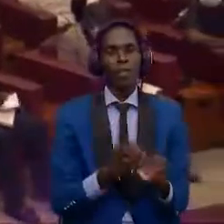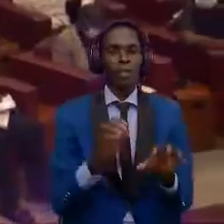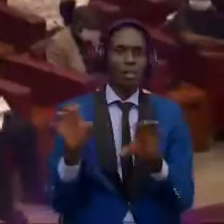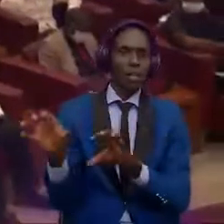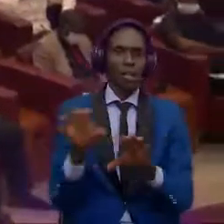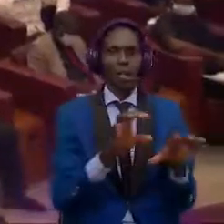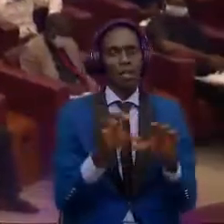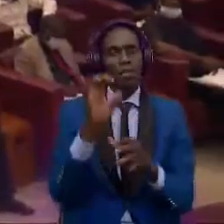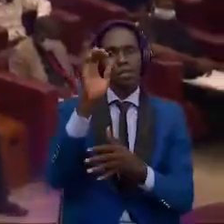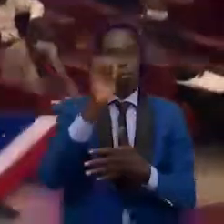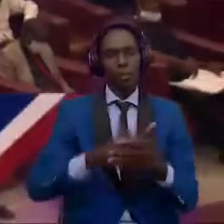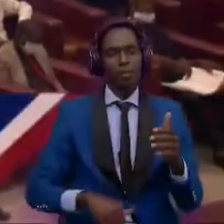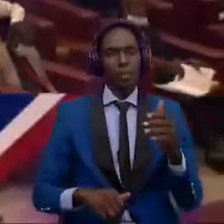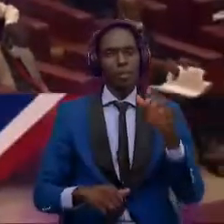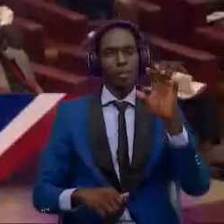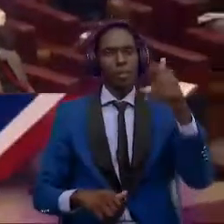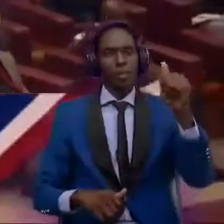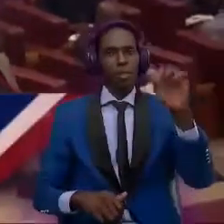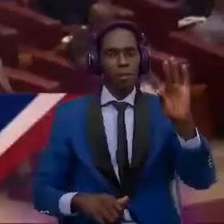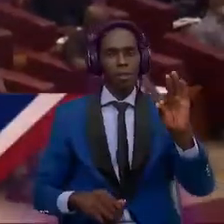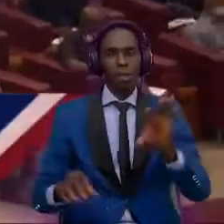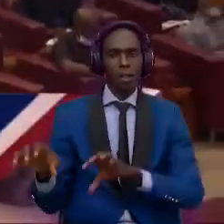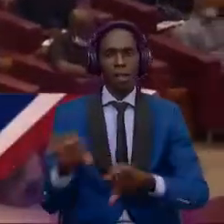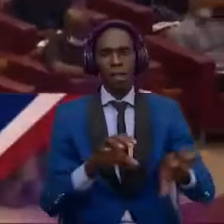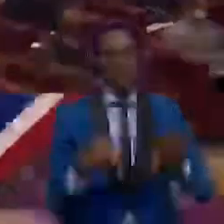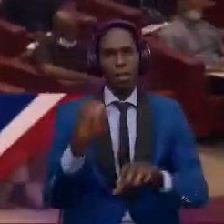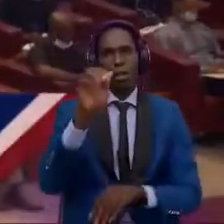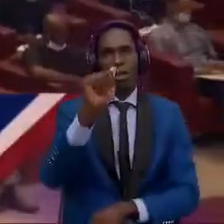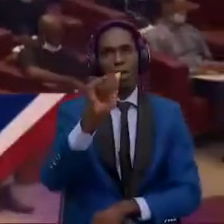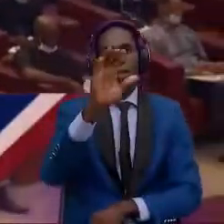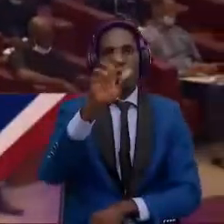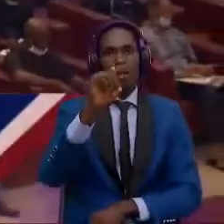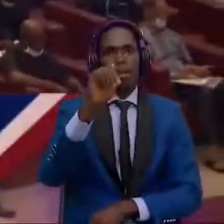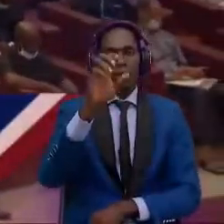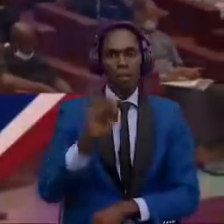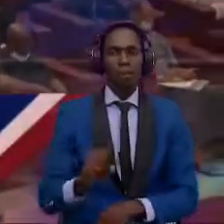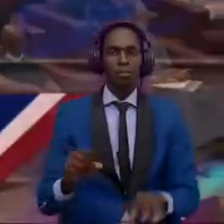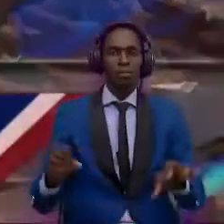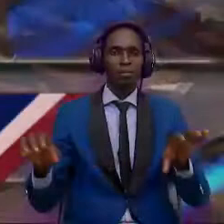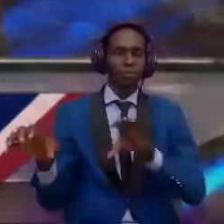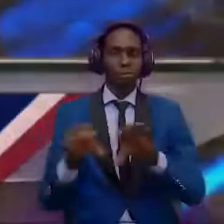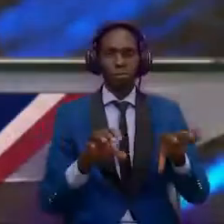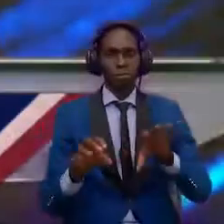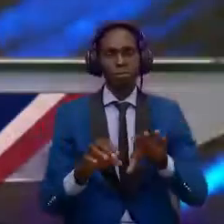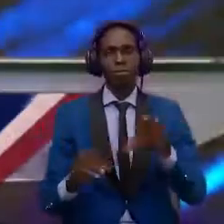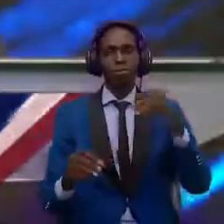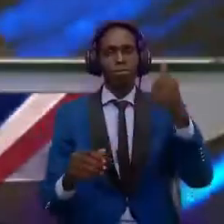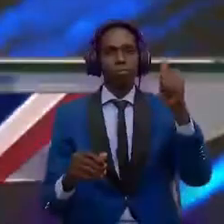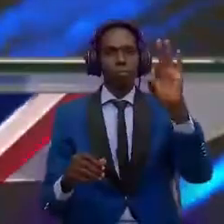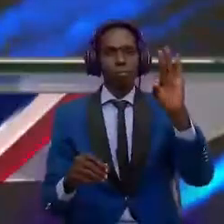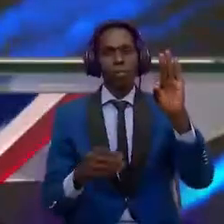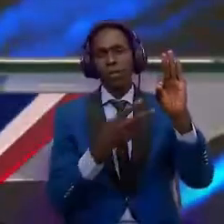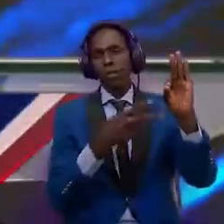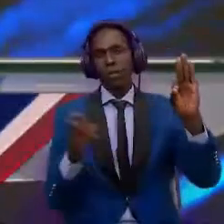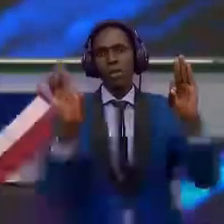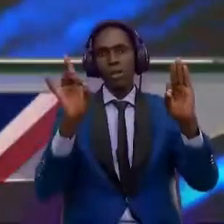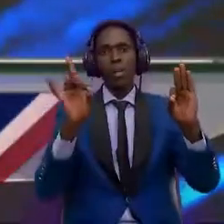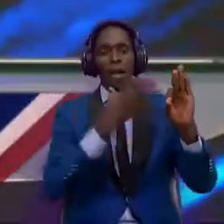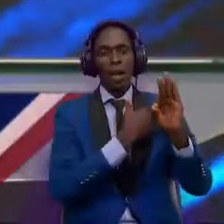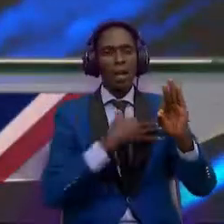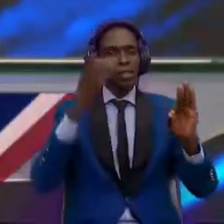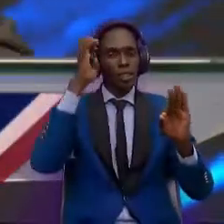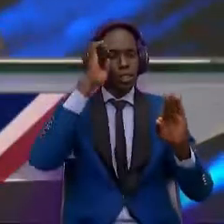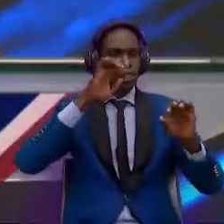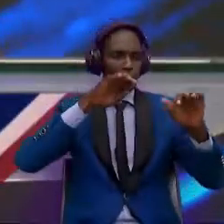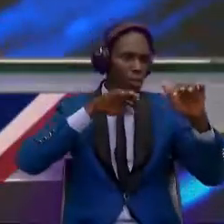from verse 8. Acts chapter 19, verse 8. And he went into the synagogue and spake